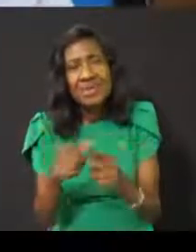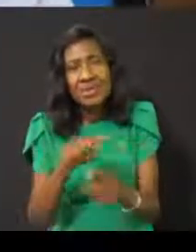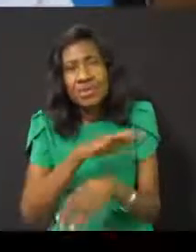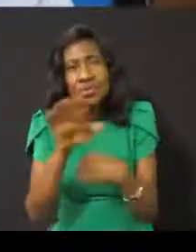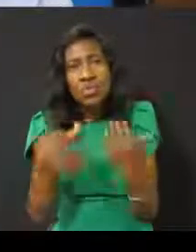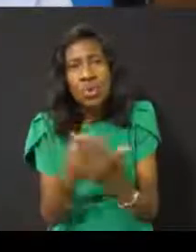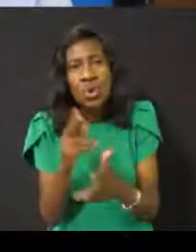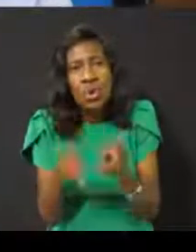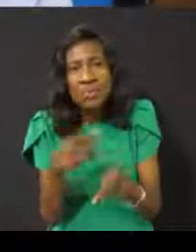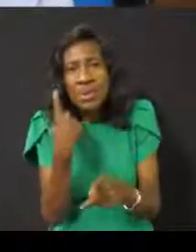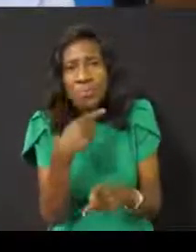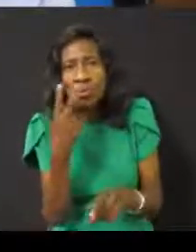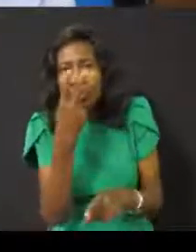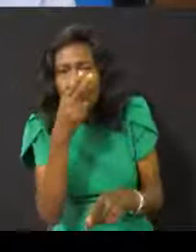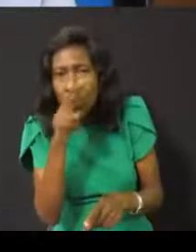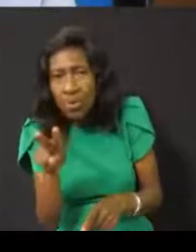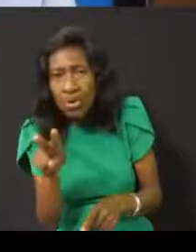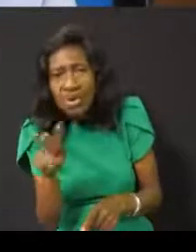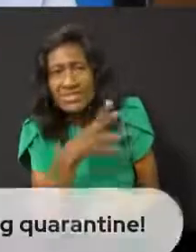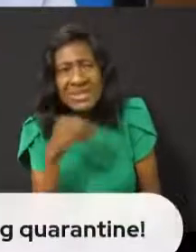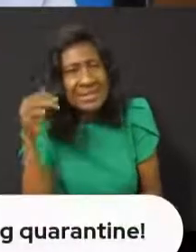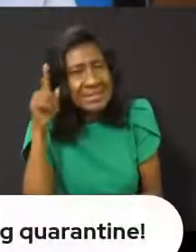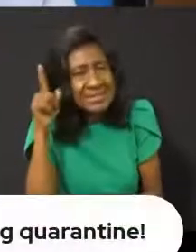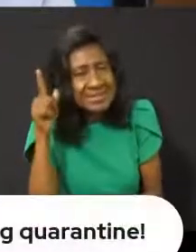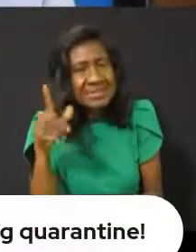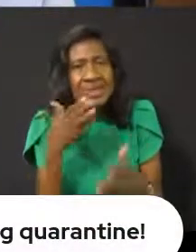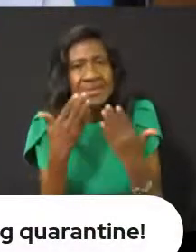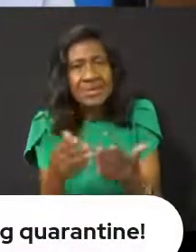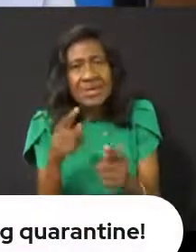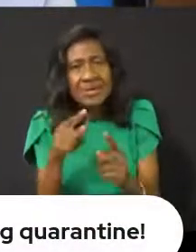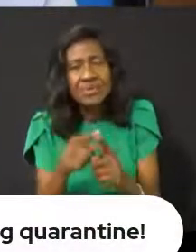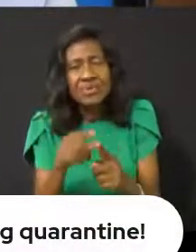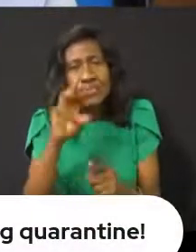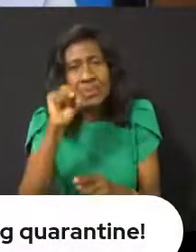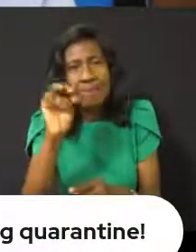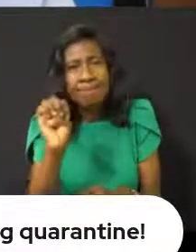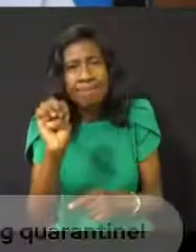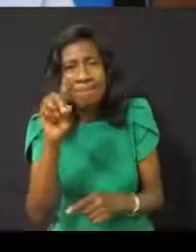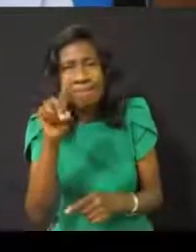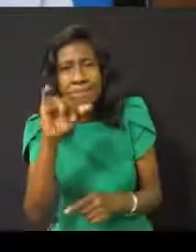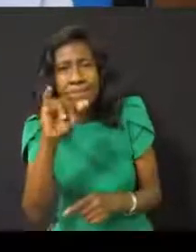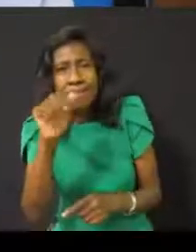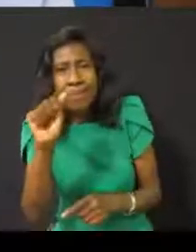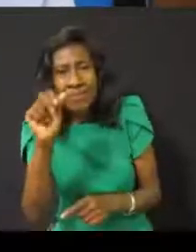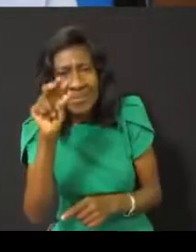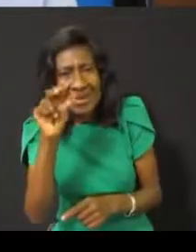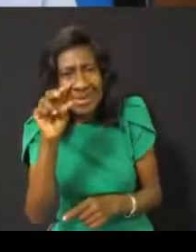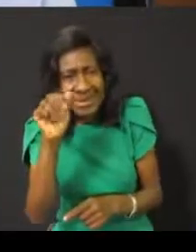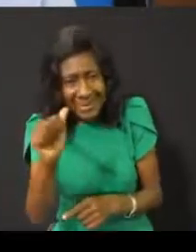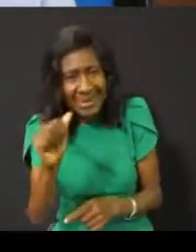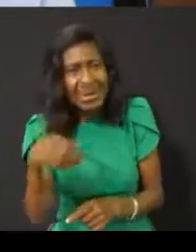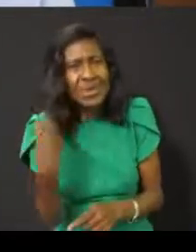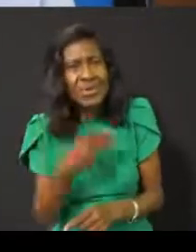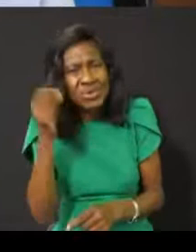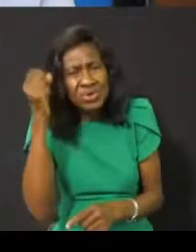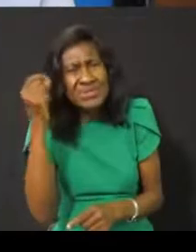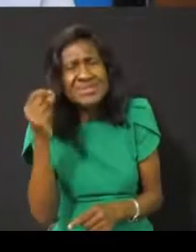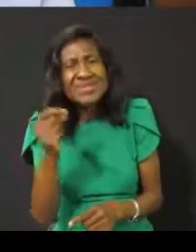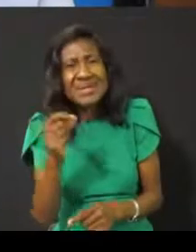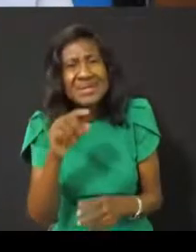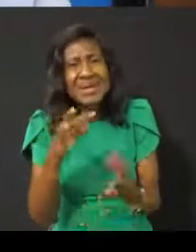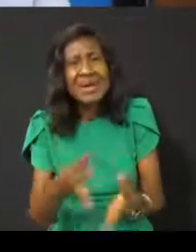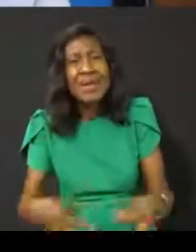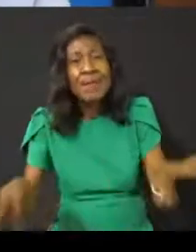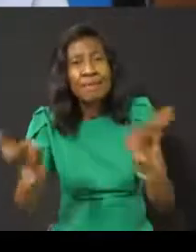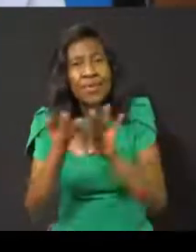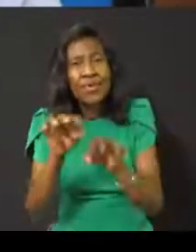our viewers. Thank you to our journalists too. And we do recognize the importance of your questions. We value them, and we're